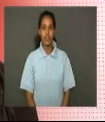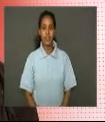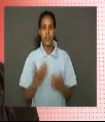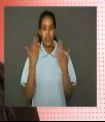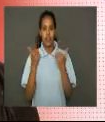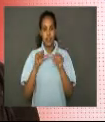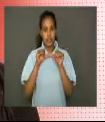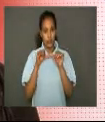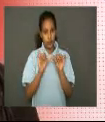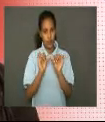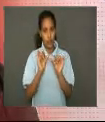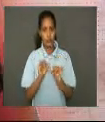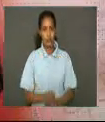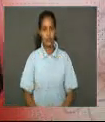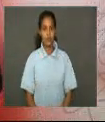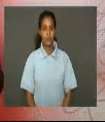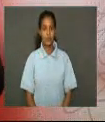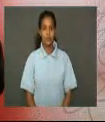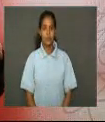Let us continue.